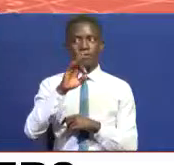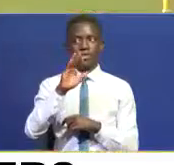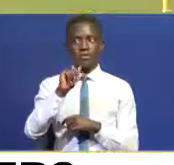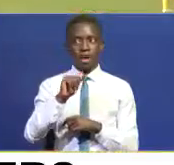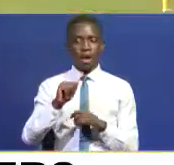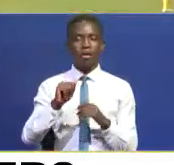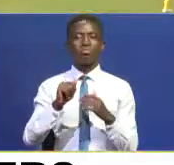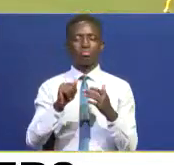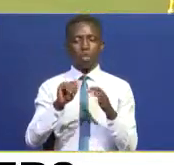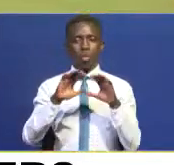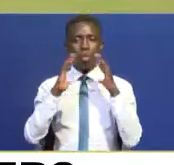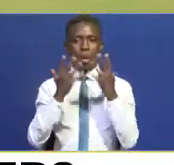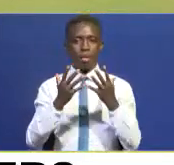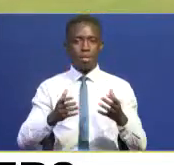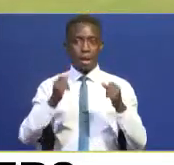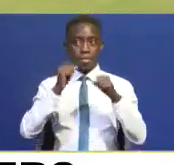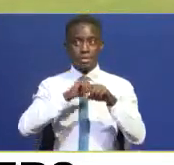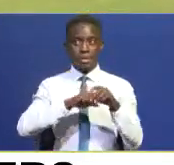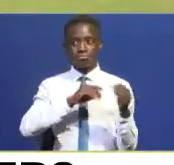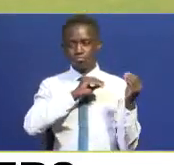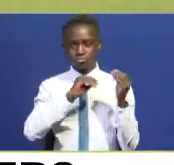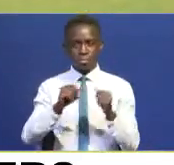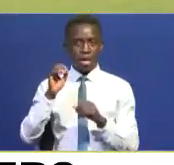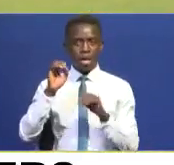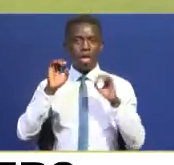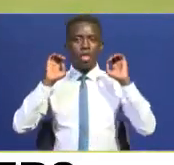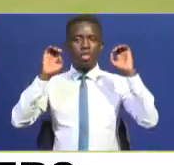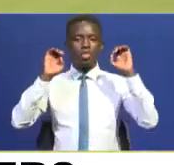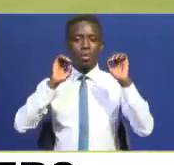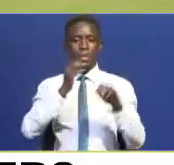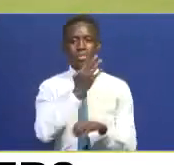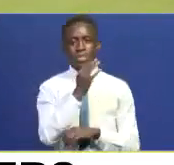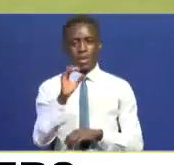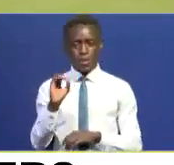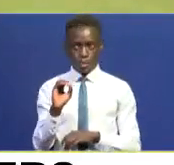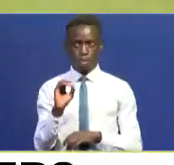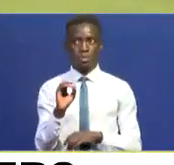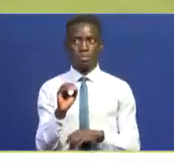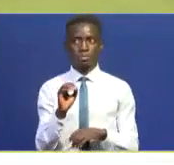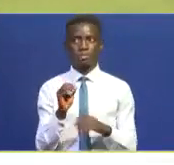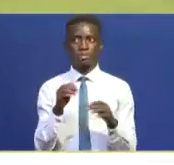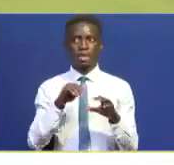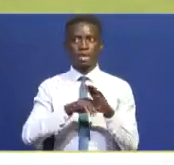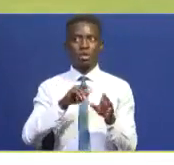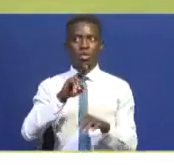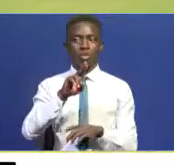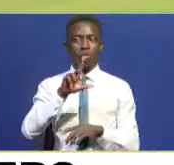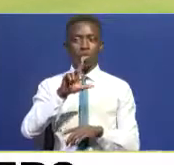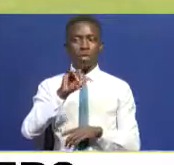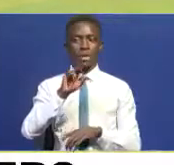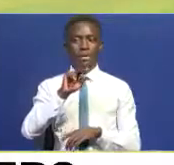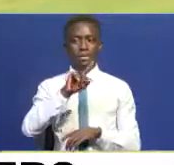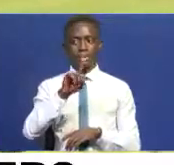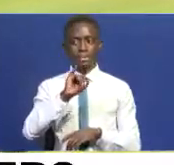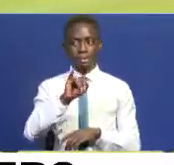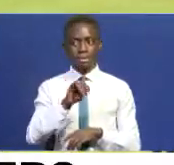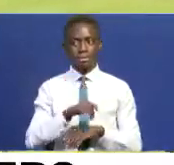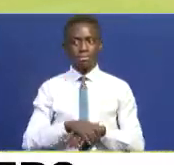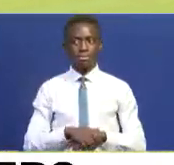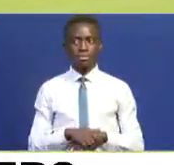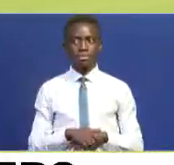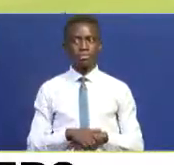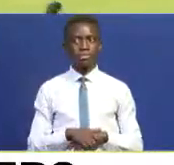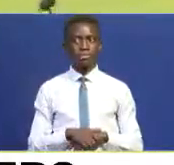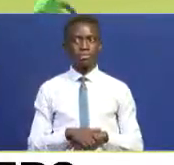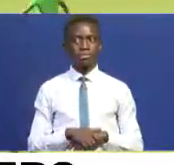Cup qualifiers when they beat Ethiopia 3-0 in the third round return match at the Ulinzi Complex grounds.